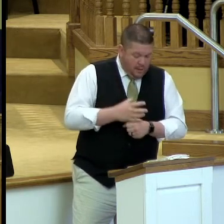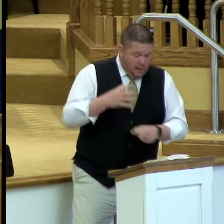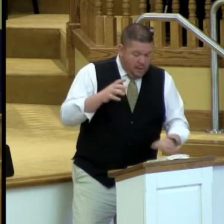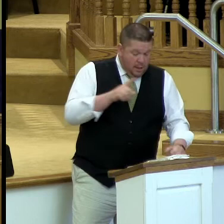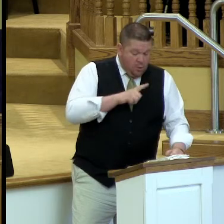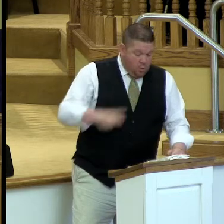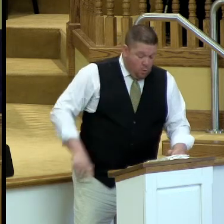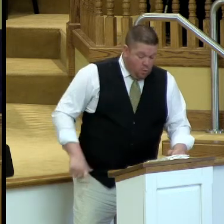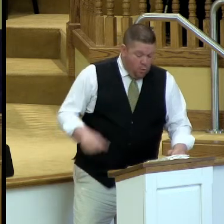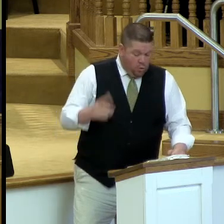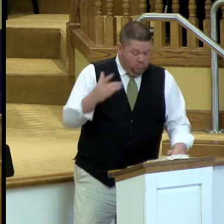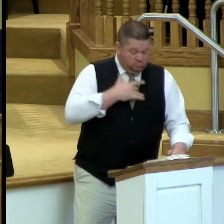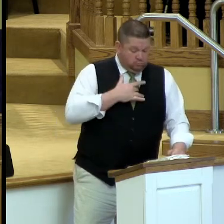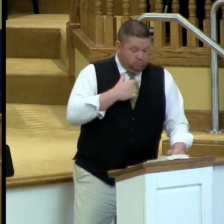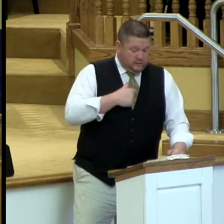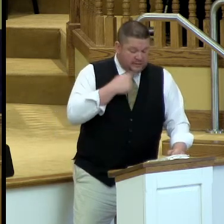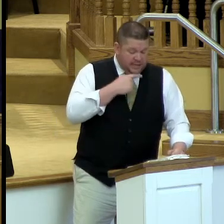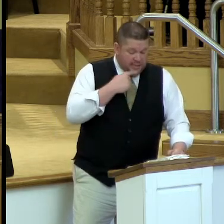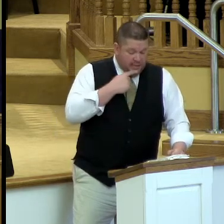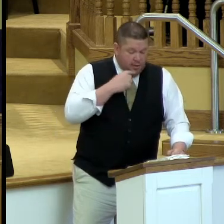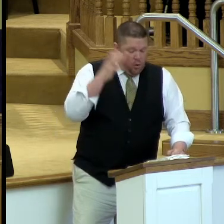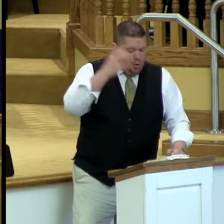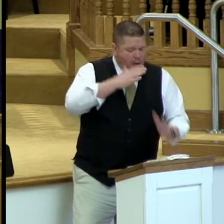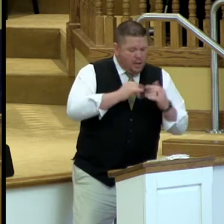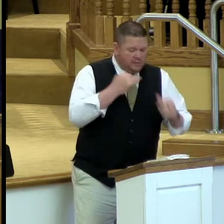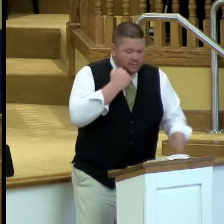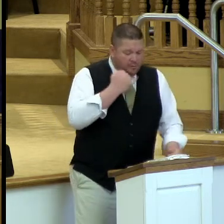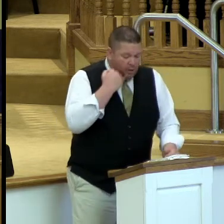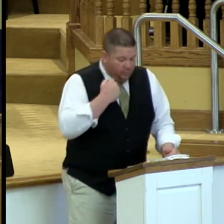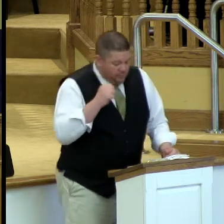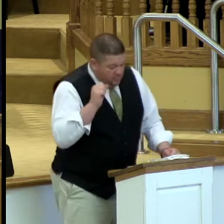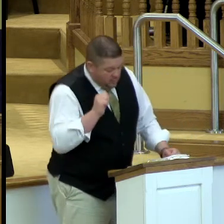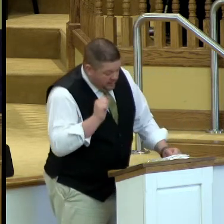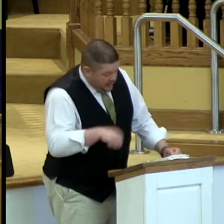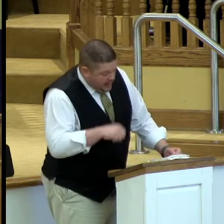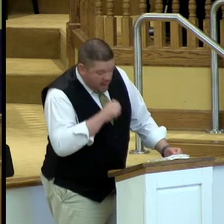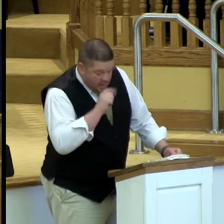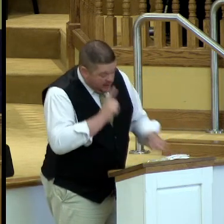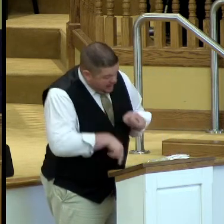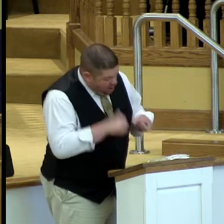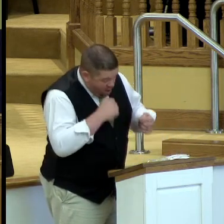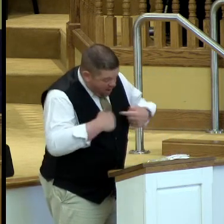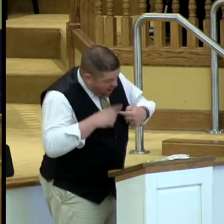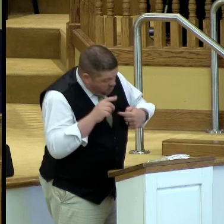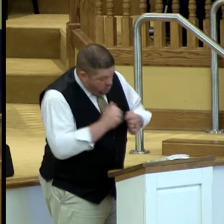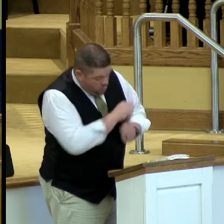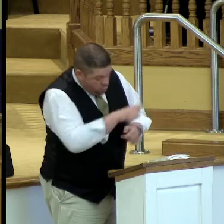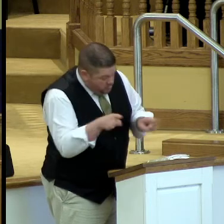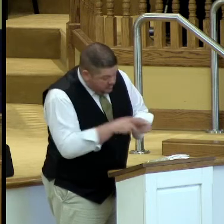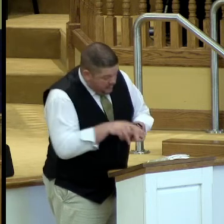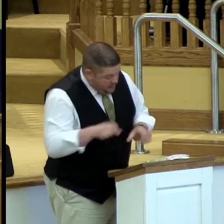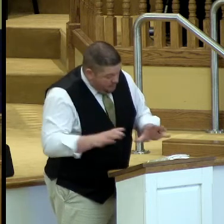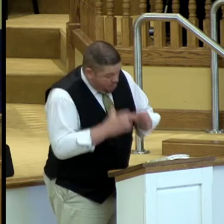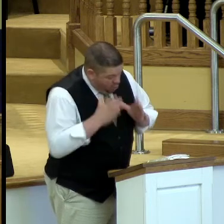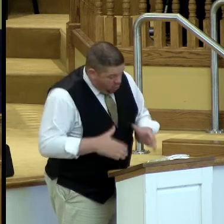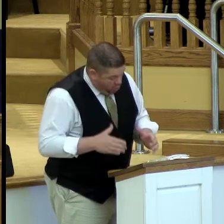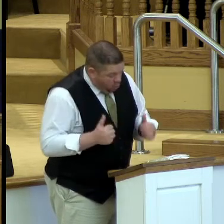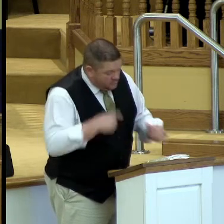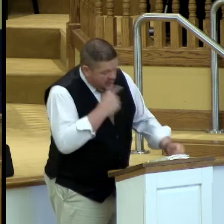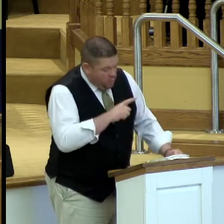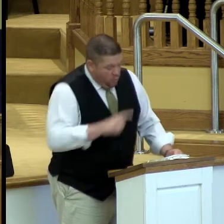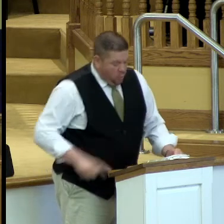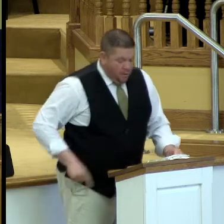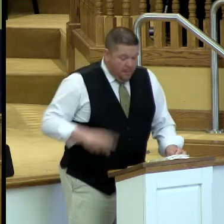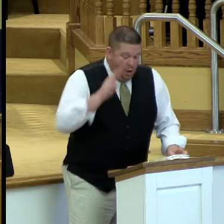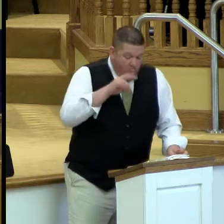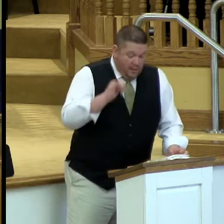make it. Then the word of the Lord came to me, saying, O house of Israel, cannot I do with you as this potter, saith